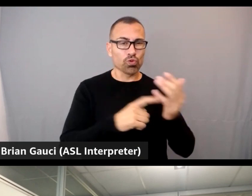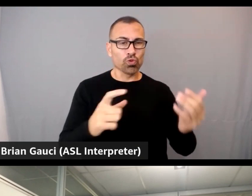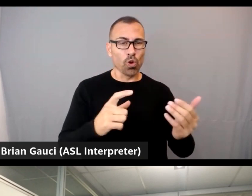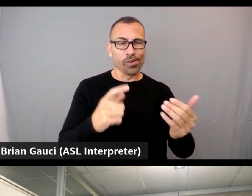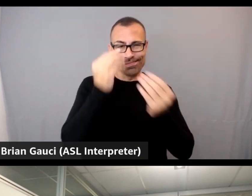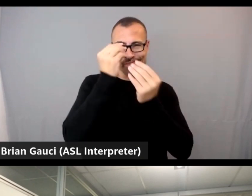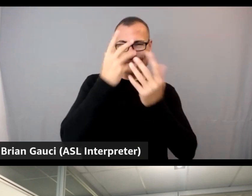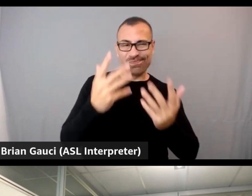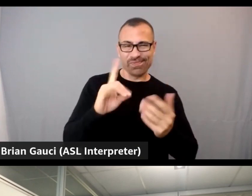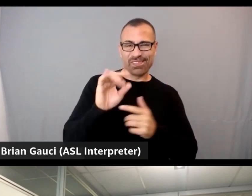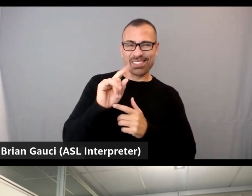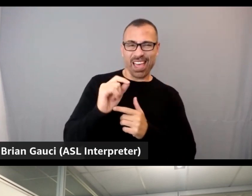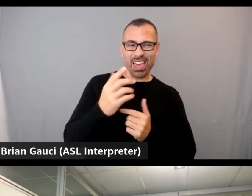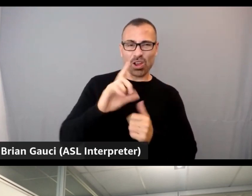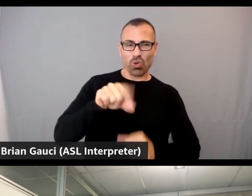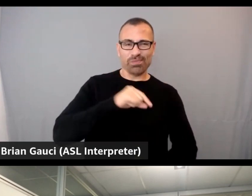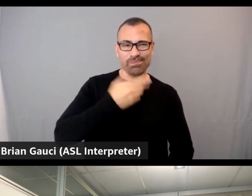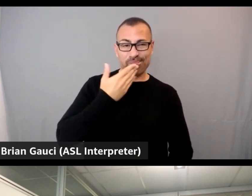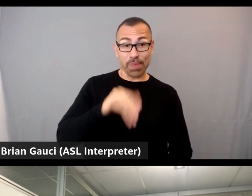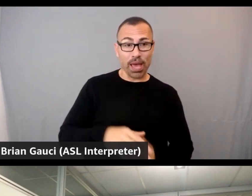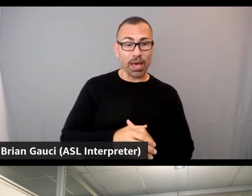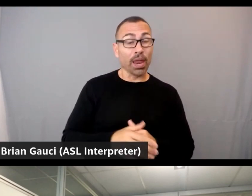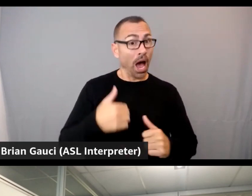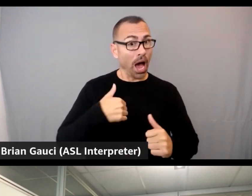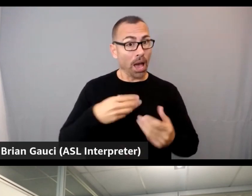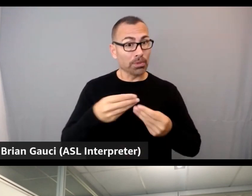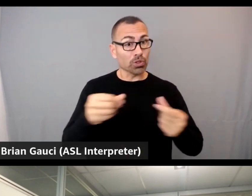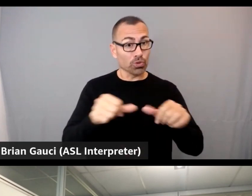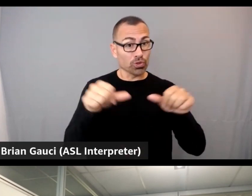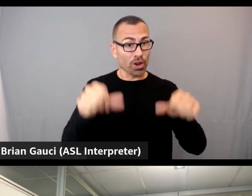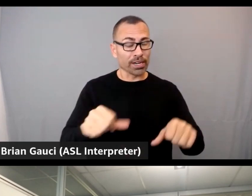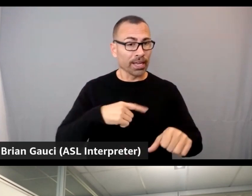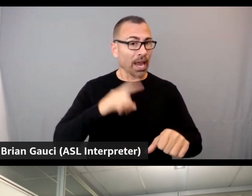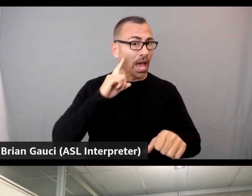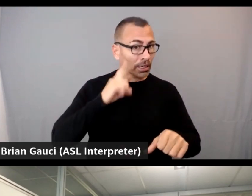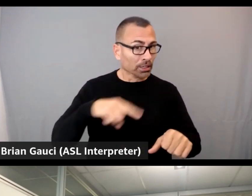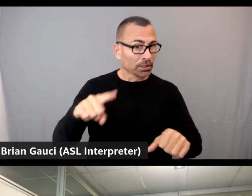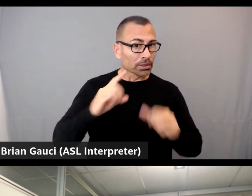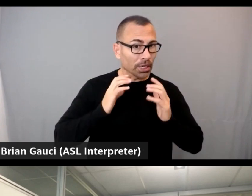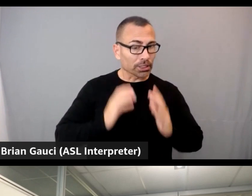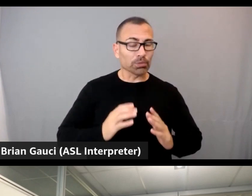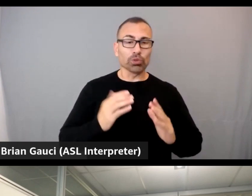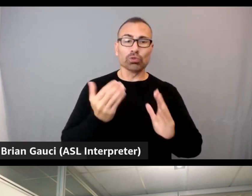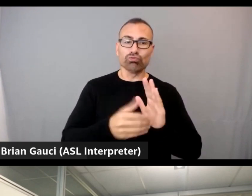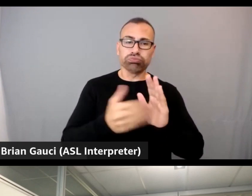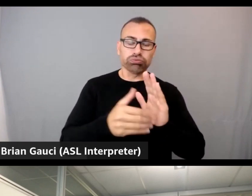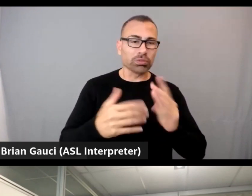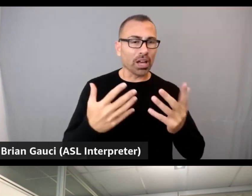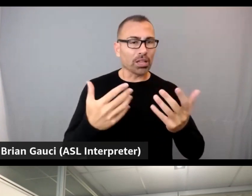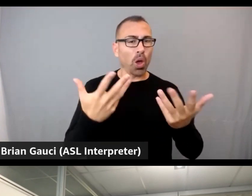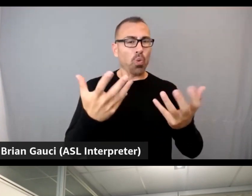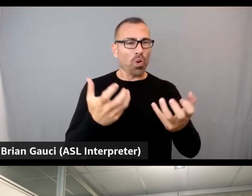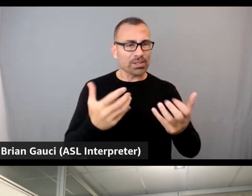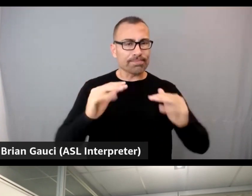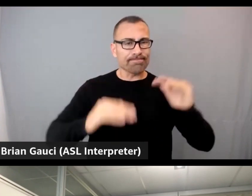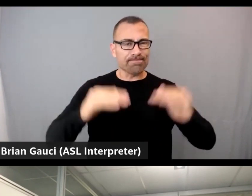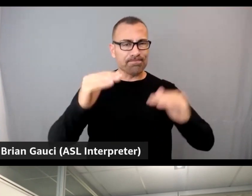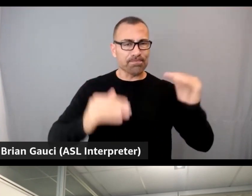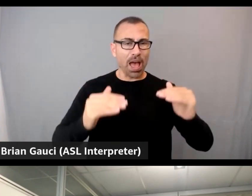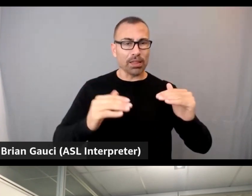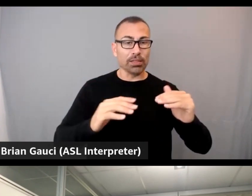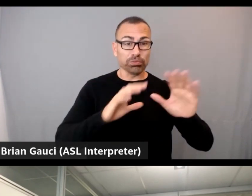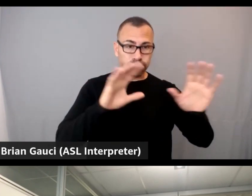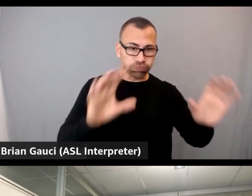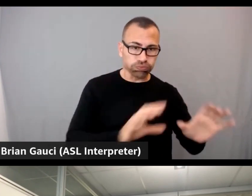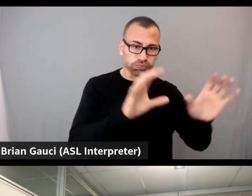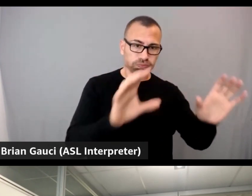I mean, I'm a solutions architect and I hear from customers all the time. They're thinking about how to balance performance and their costs and really